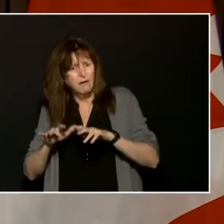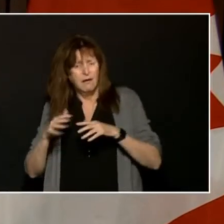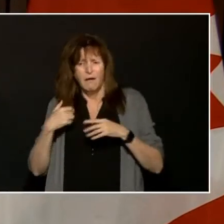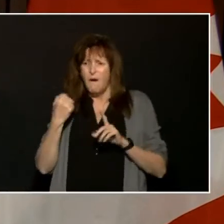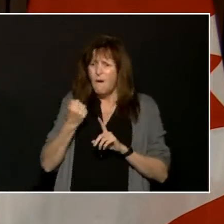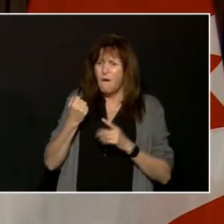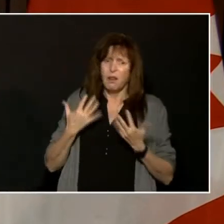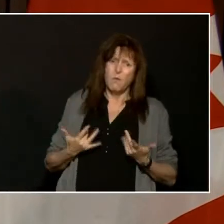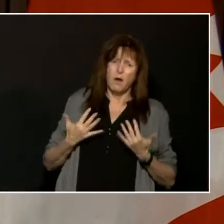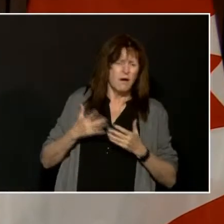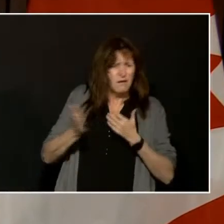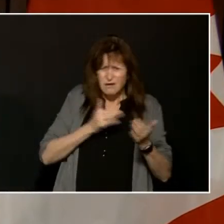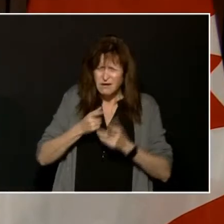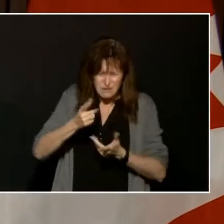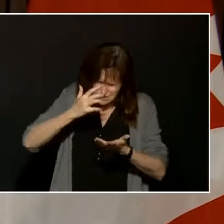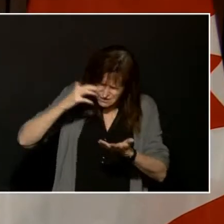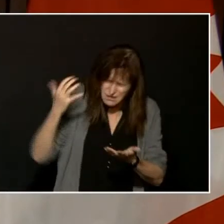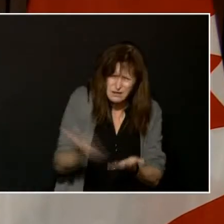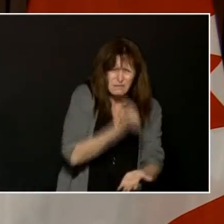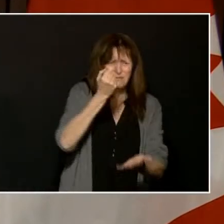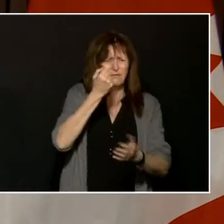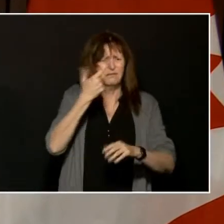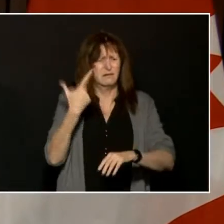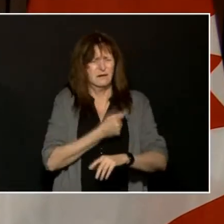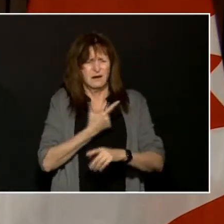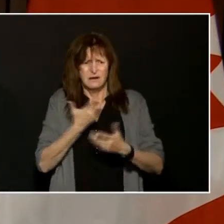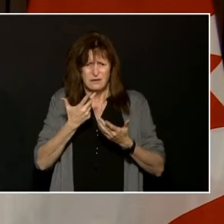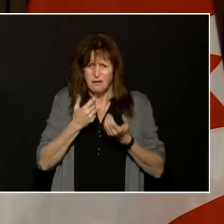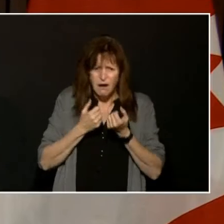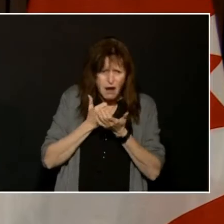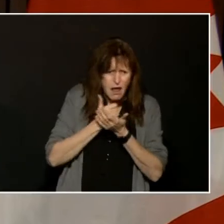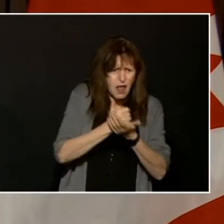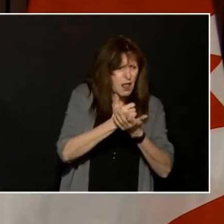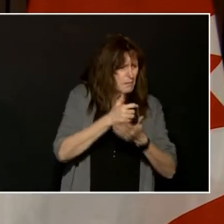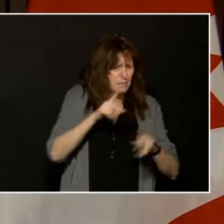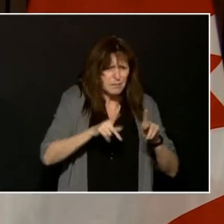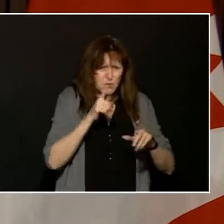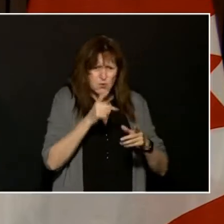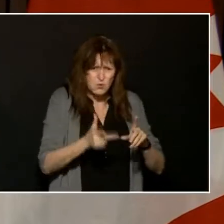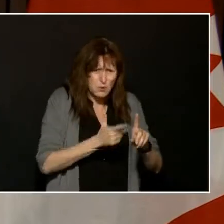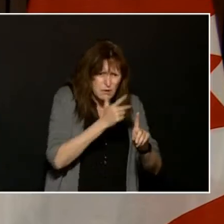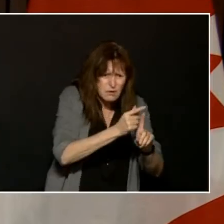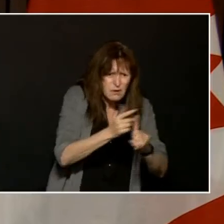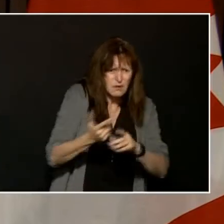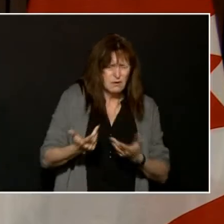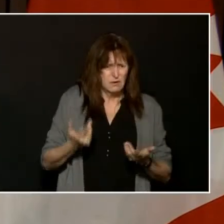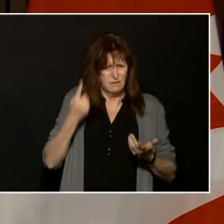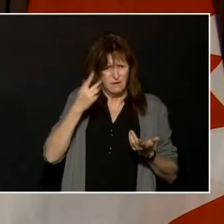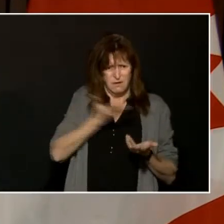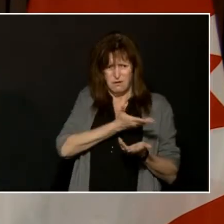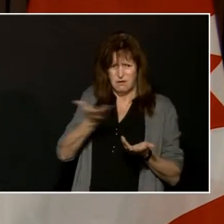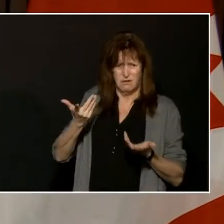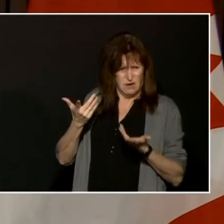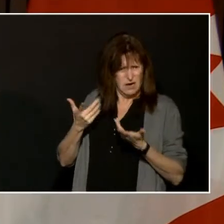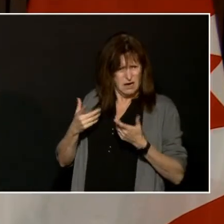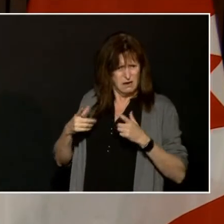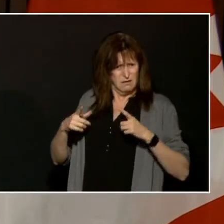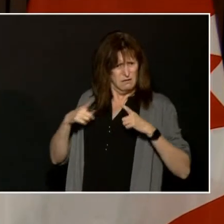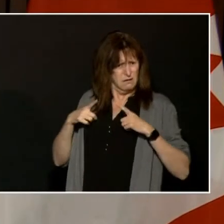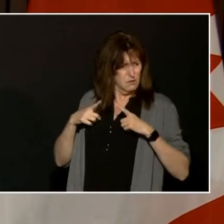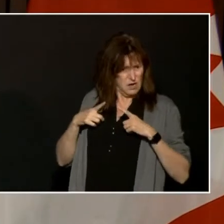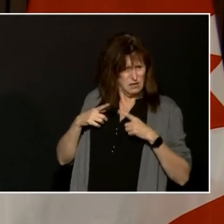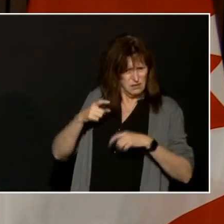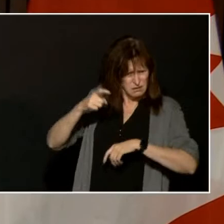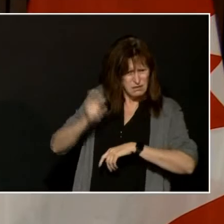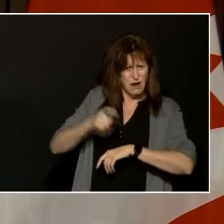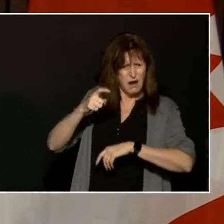help others get vaccinated, give your employees time off to get vaccinated, and remember to come back for your second dose when you're called. And bring